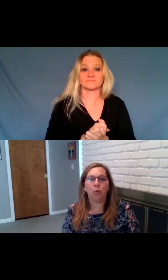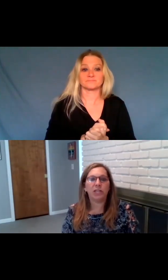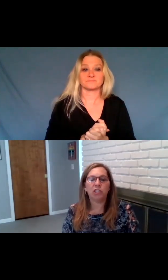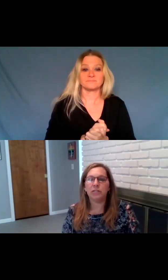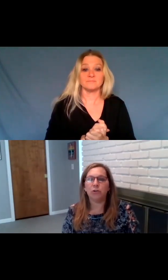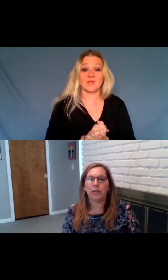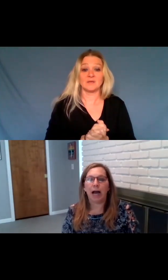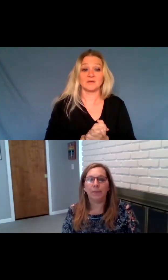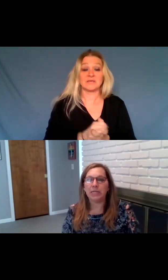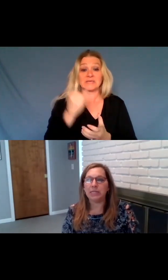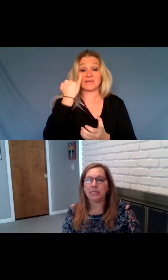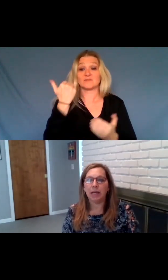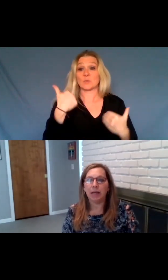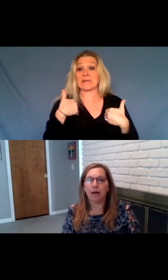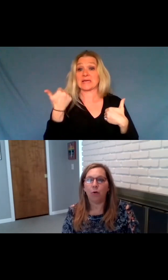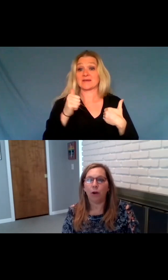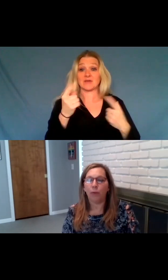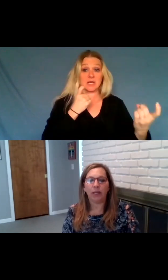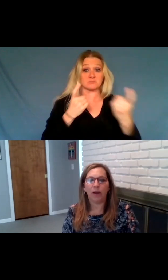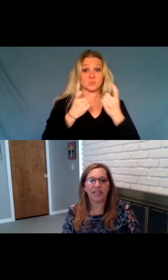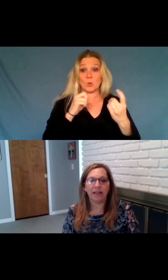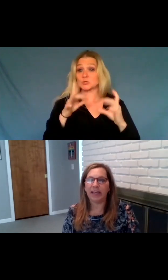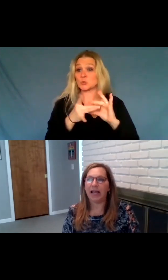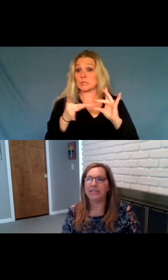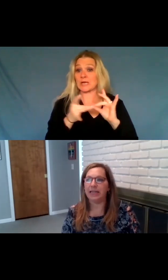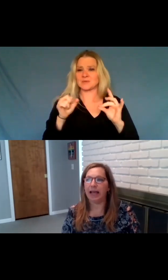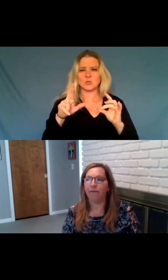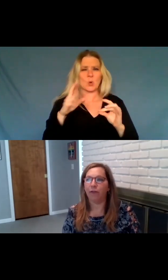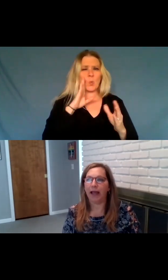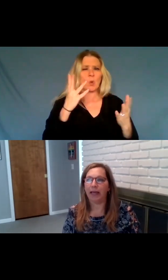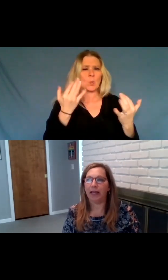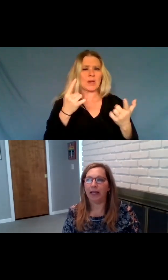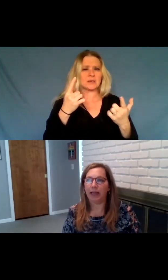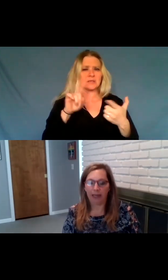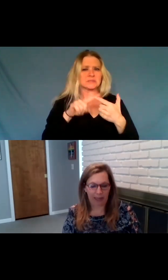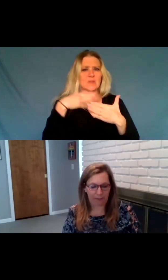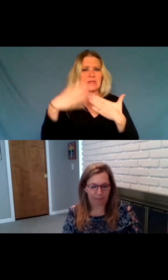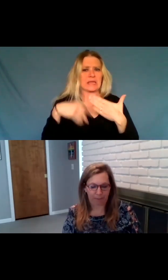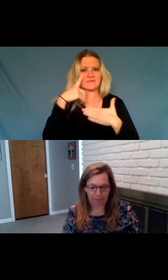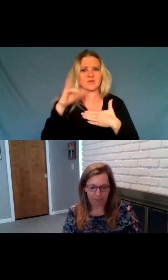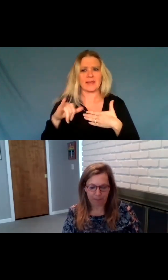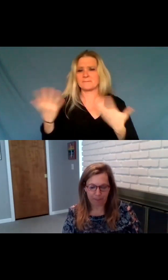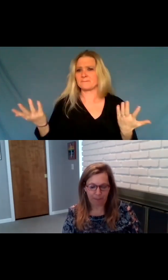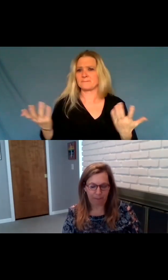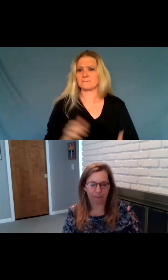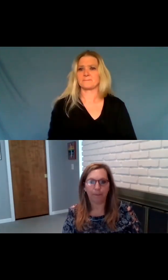we have any questions or comments, or are we going to wait till the end for that?